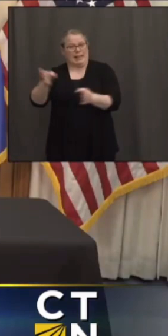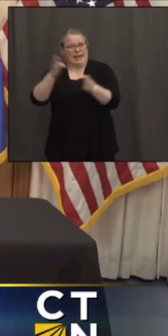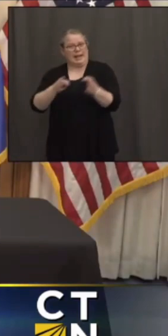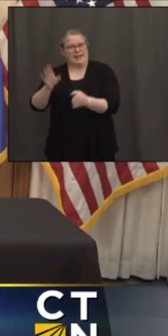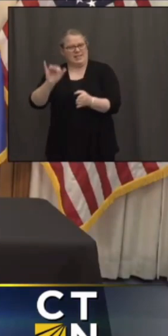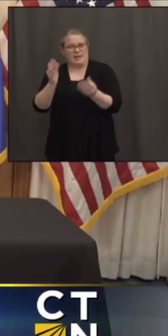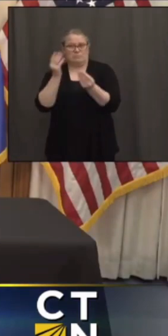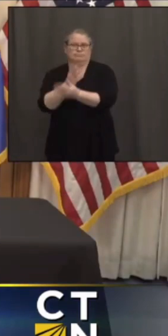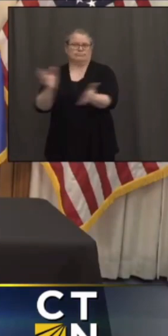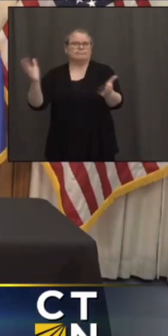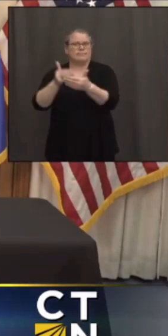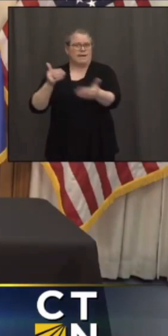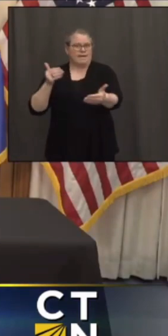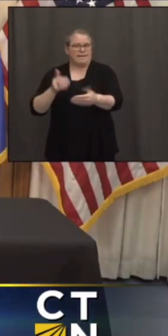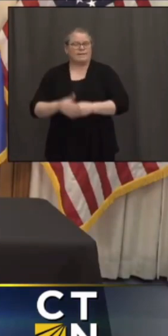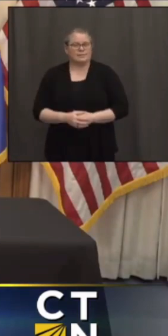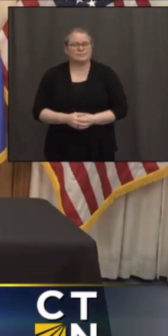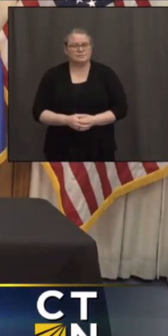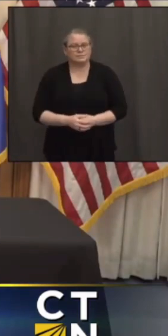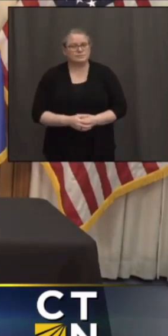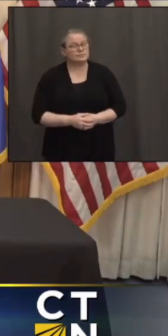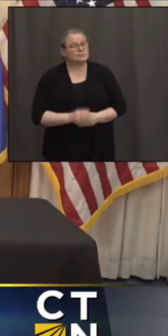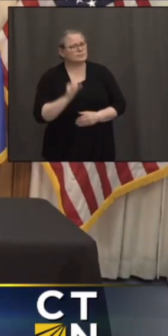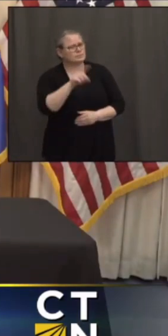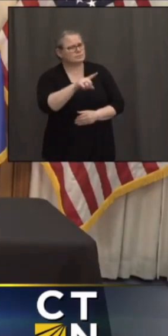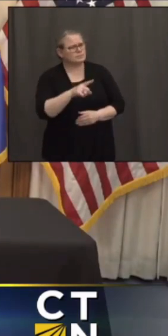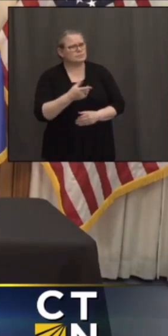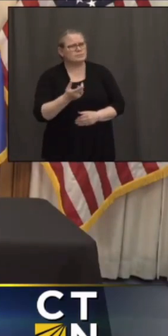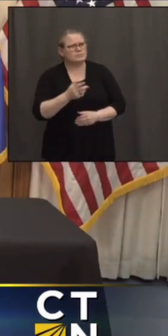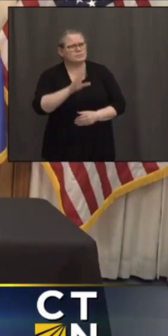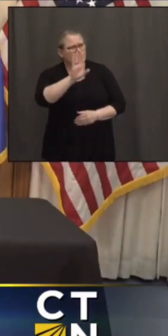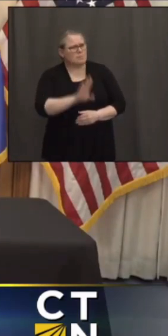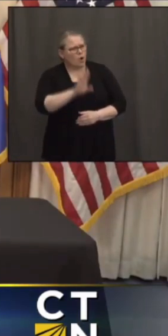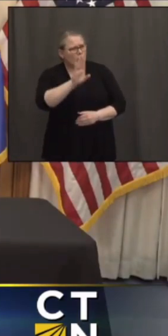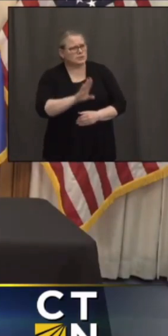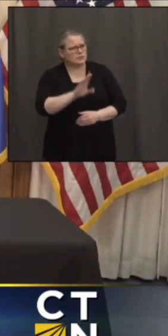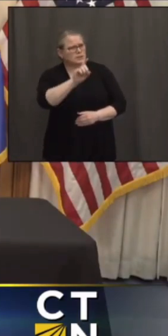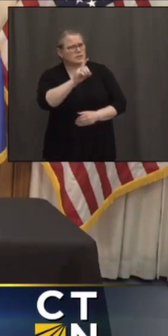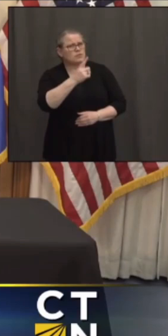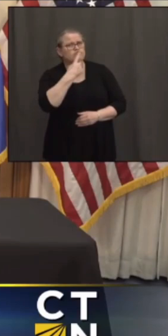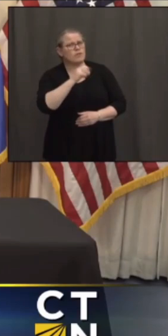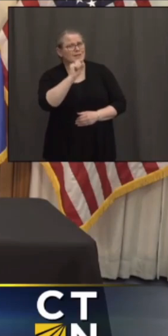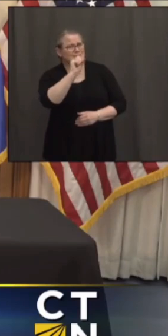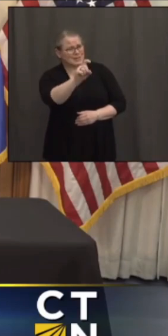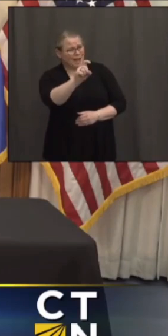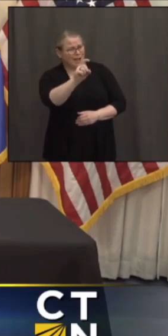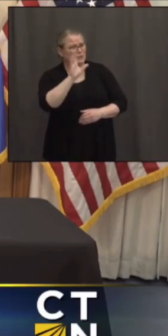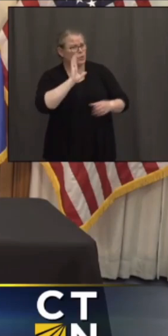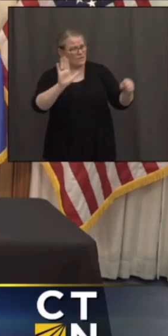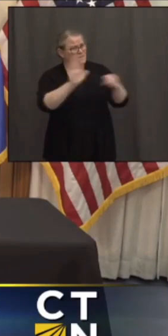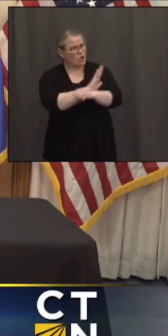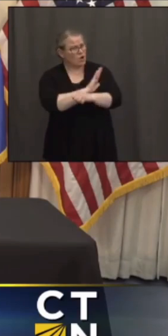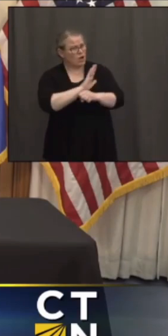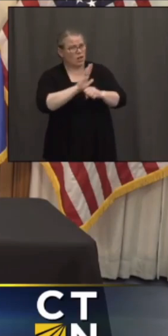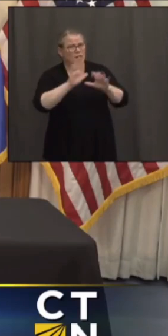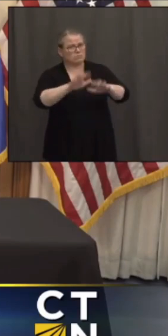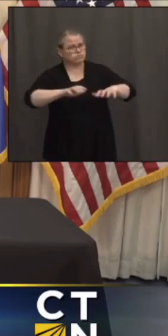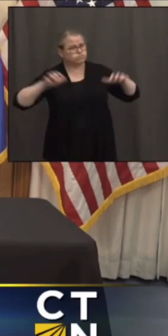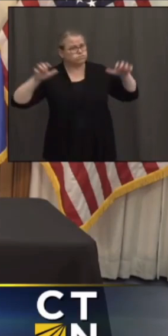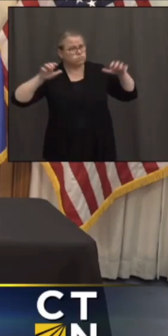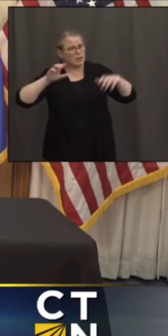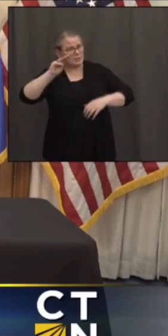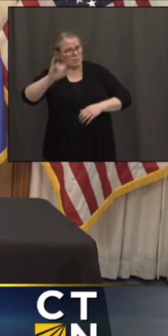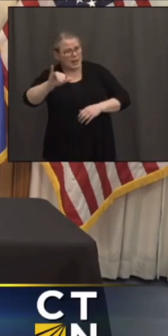In Boston, will the Red Sox be playing at full capacity in May, and will the Yankees be playing at